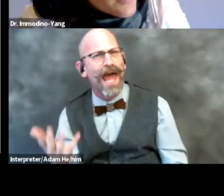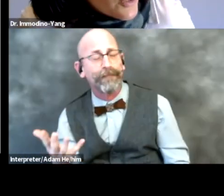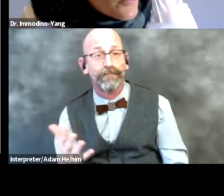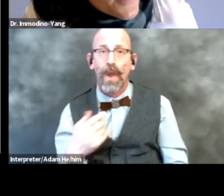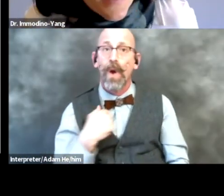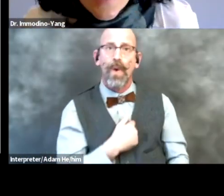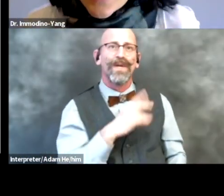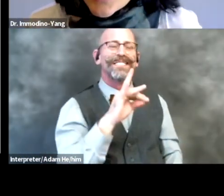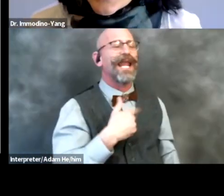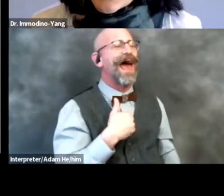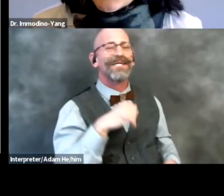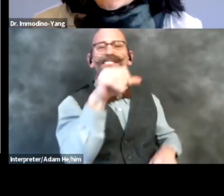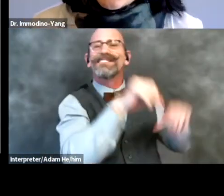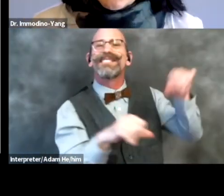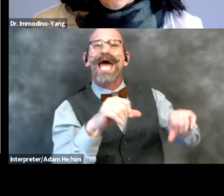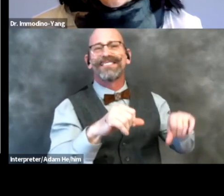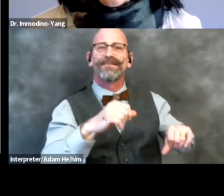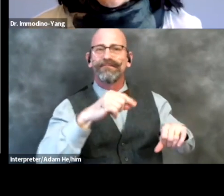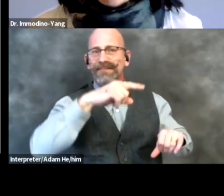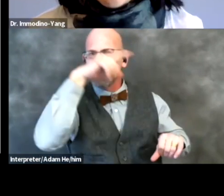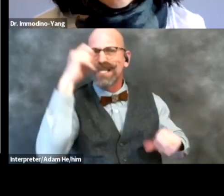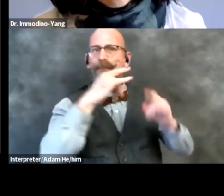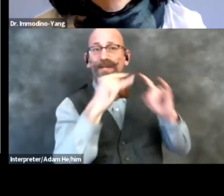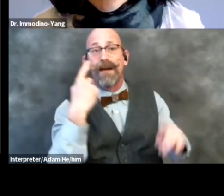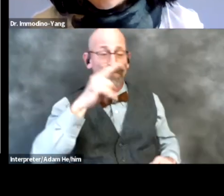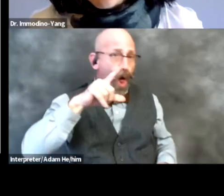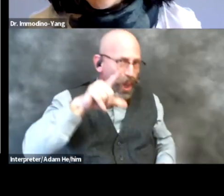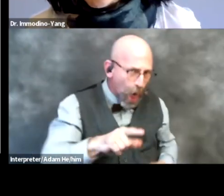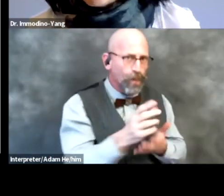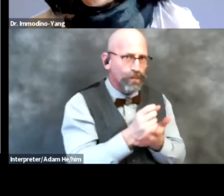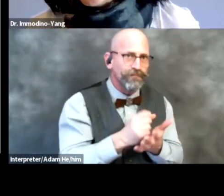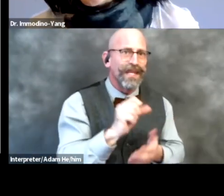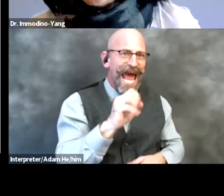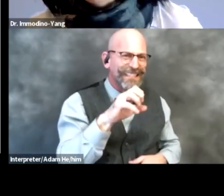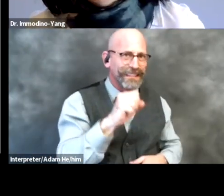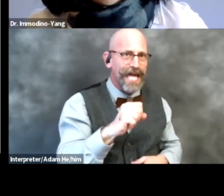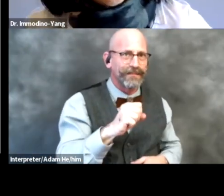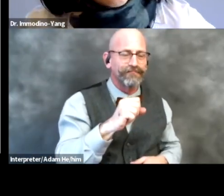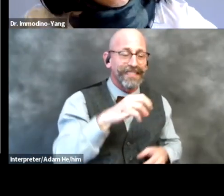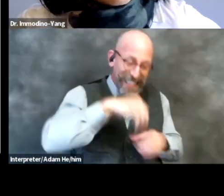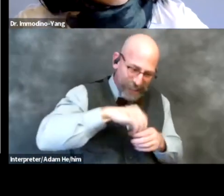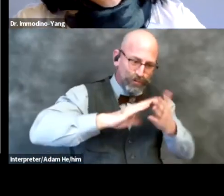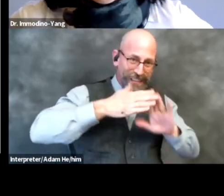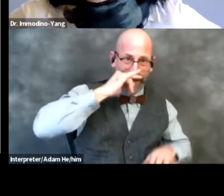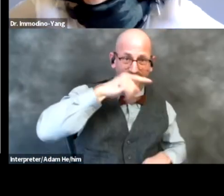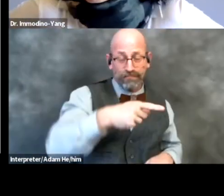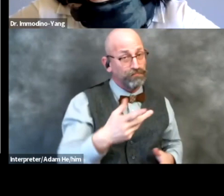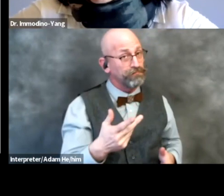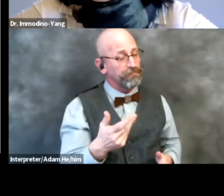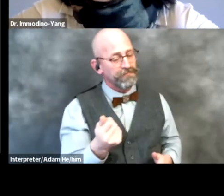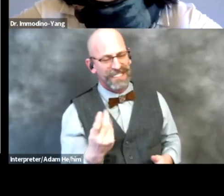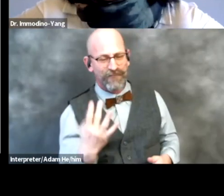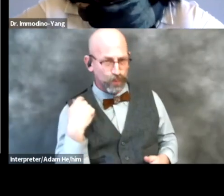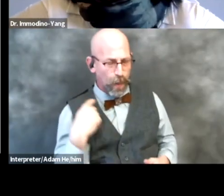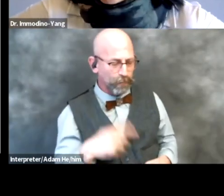for low SES inner city kids, very low SES, a couple of years ago, where they, we